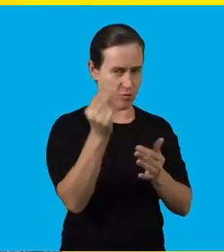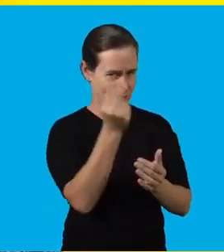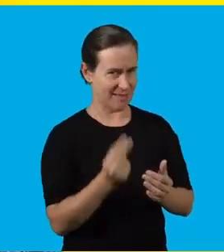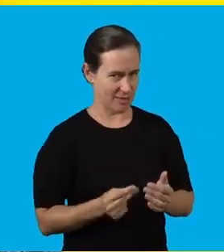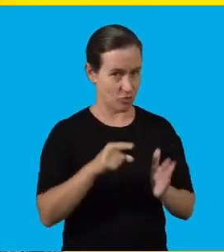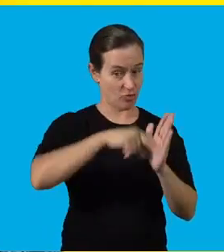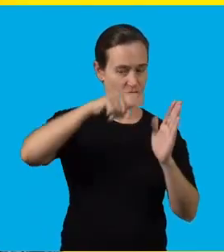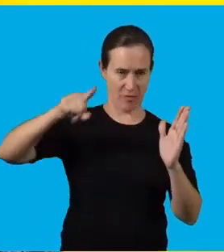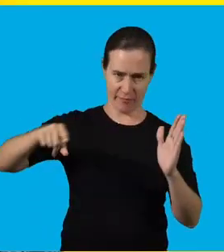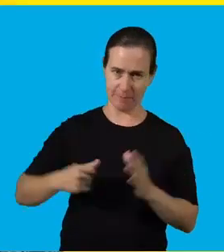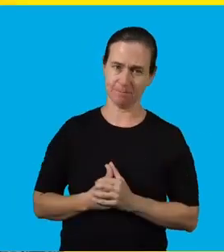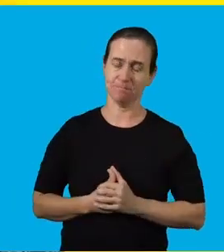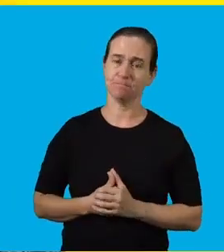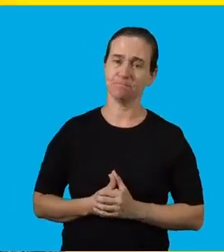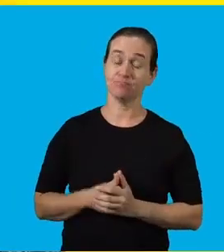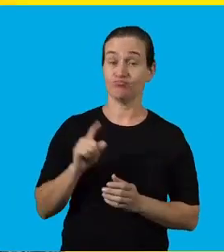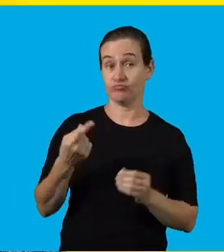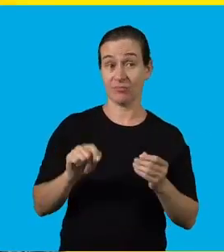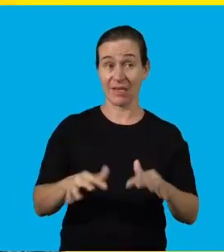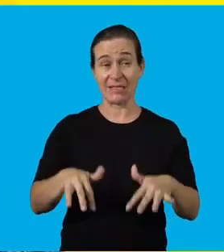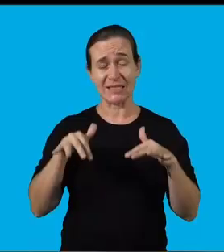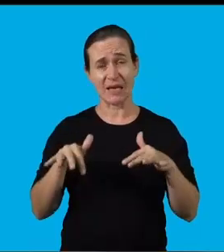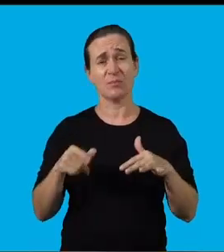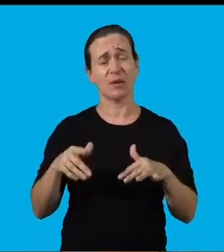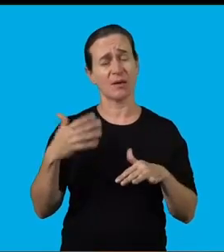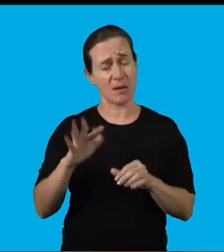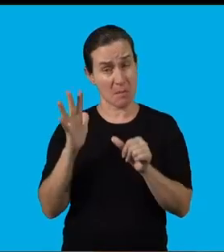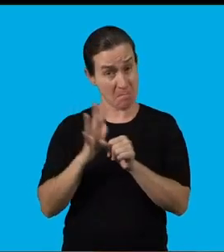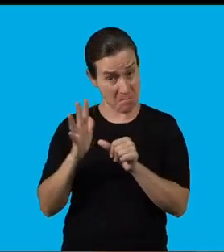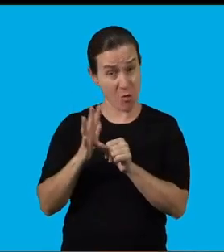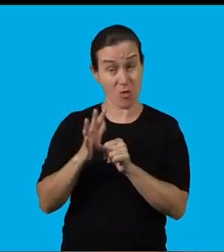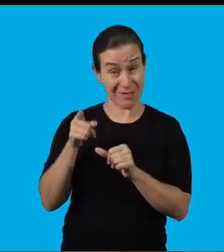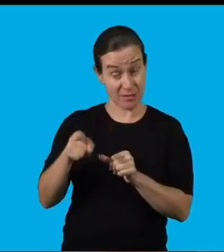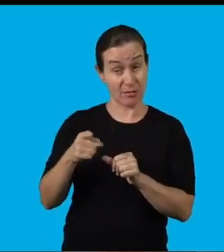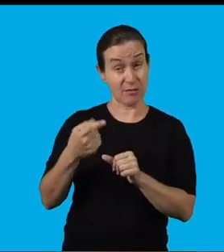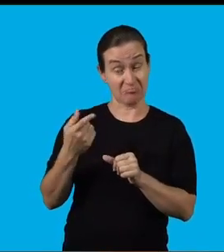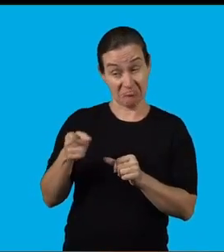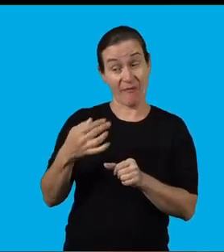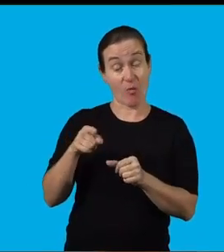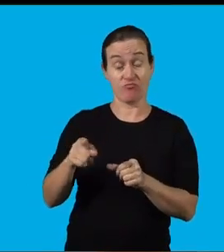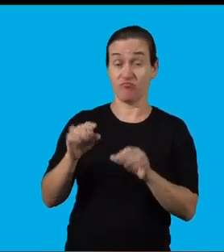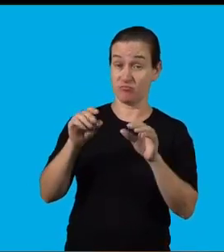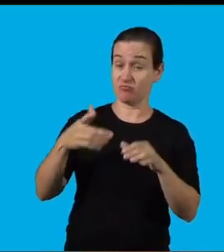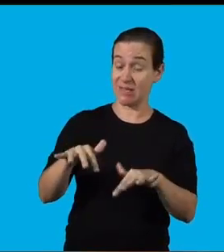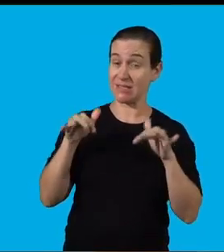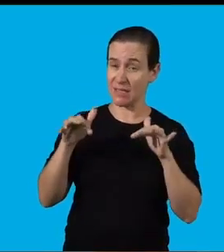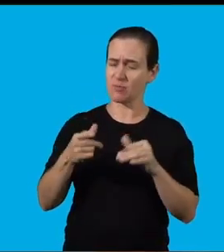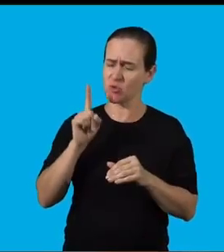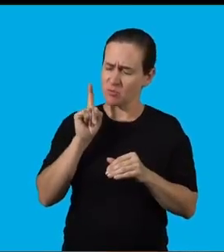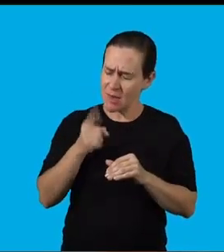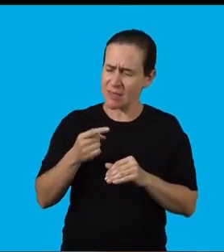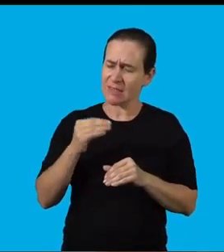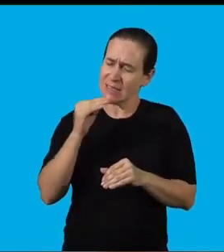looking at sketching those graphs. All right. So in an exam, it is a big part of the calculus section. So it is one